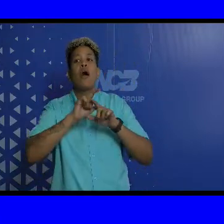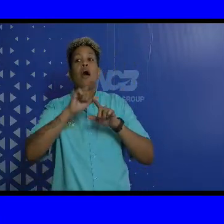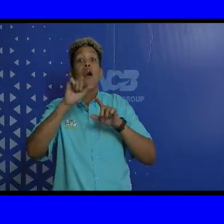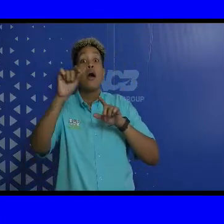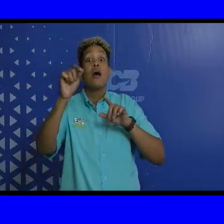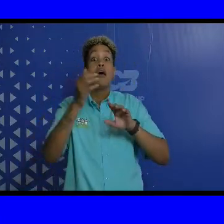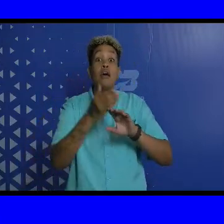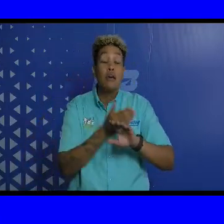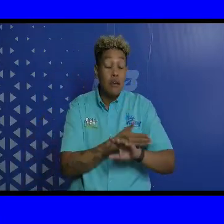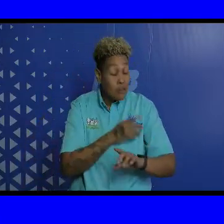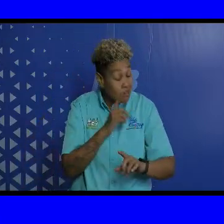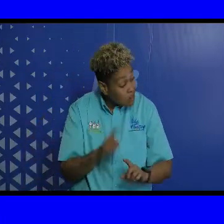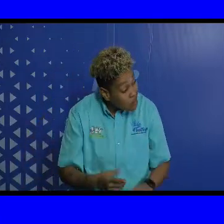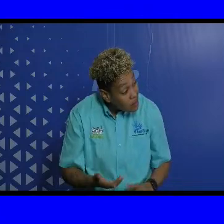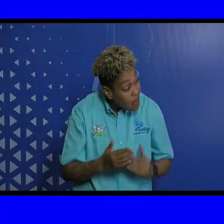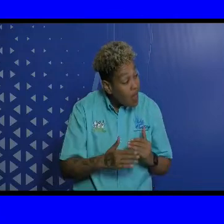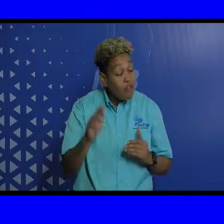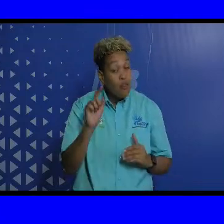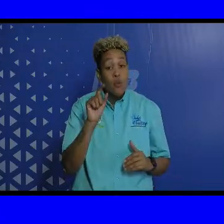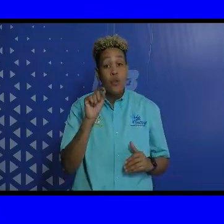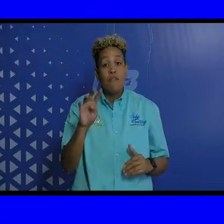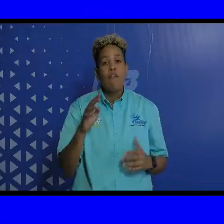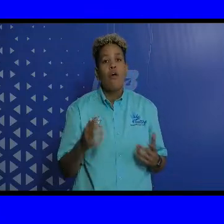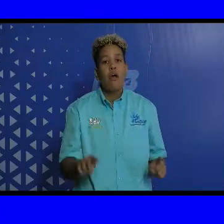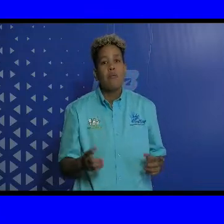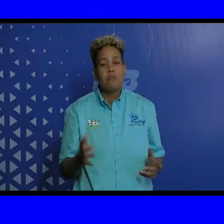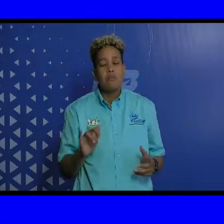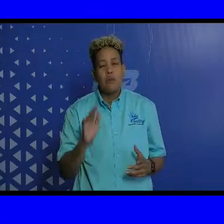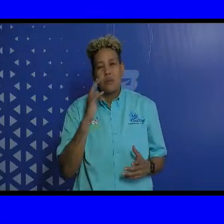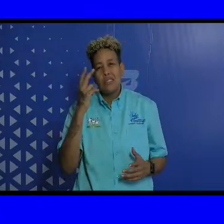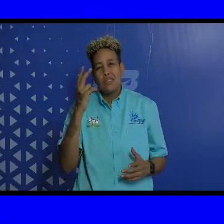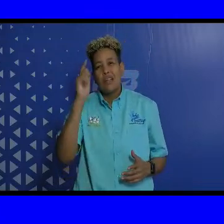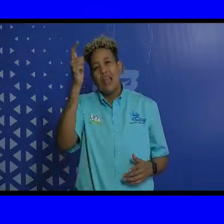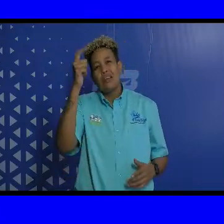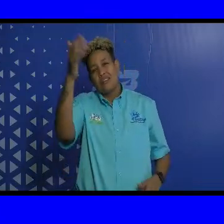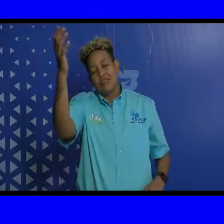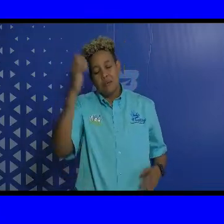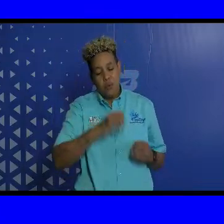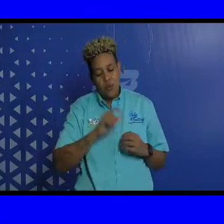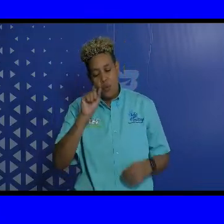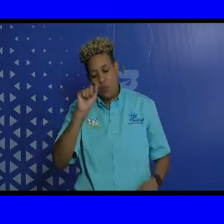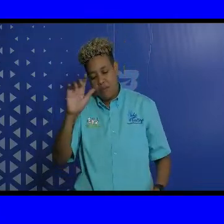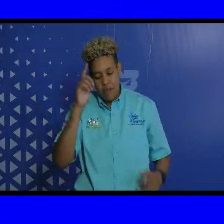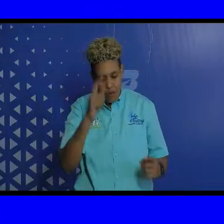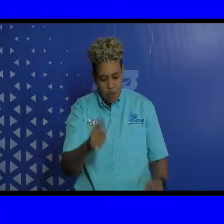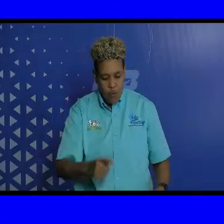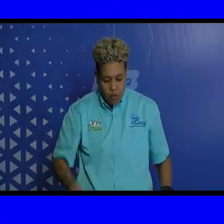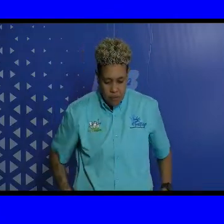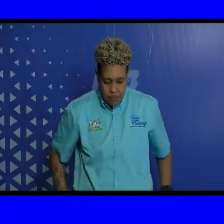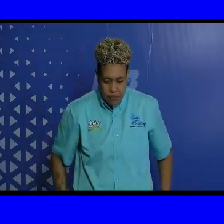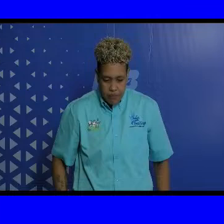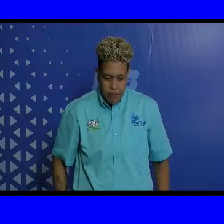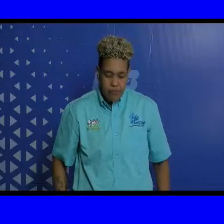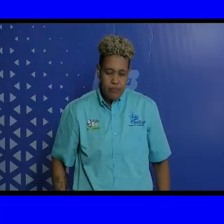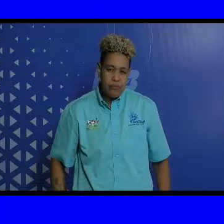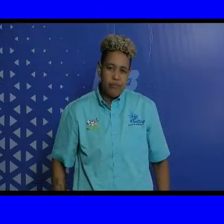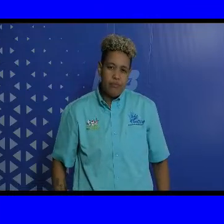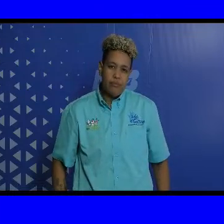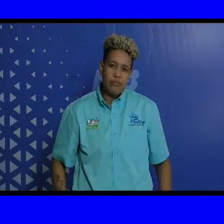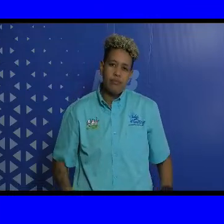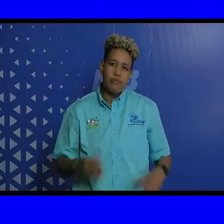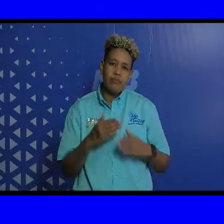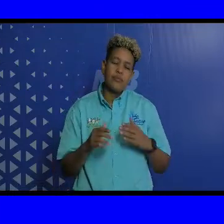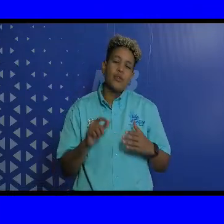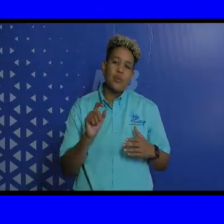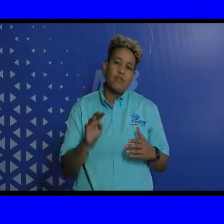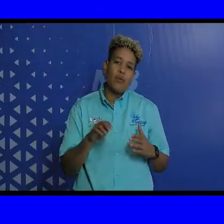until after 2024. So that'll be more of a next stage later towards the end of